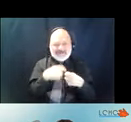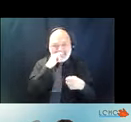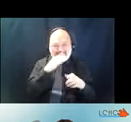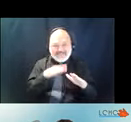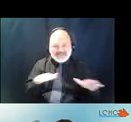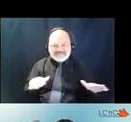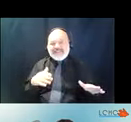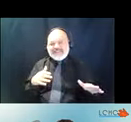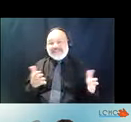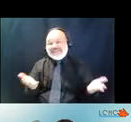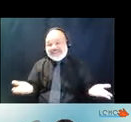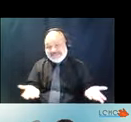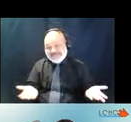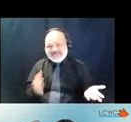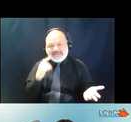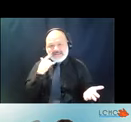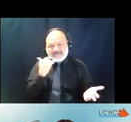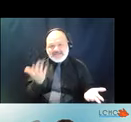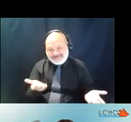California are Latino. So that only